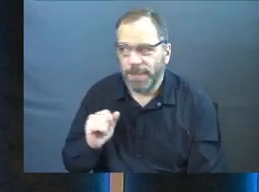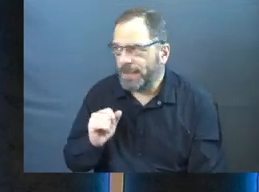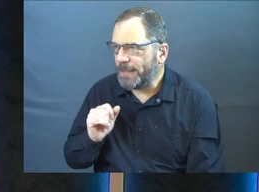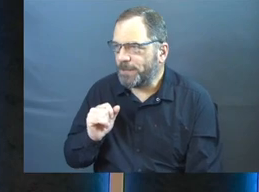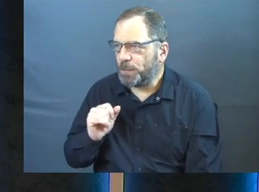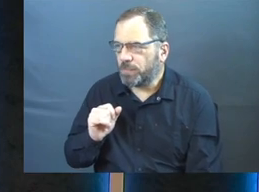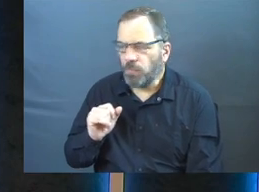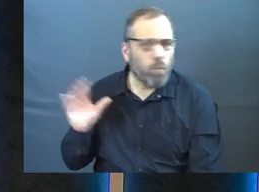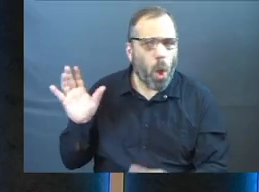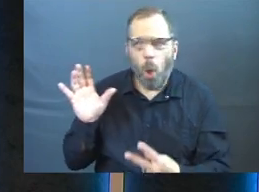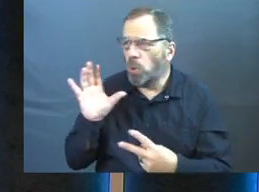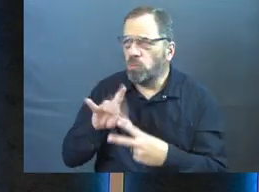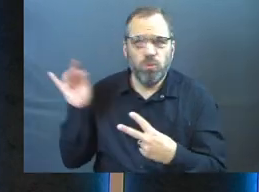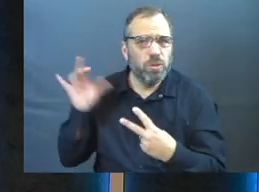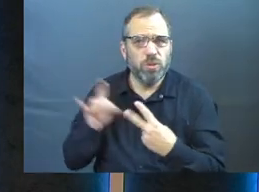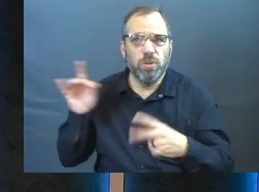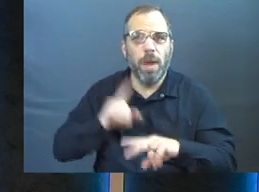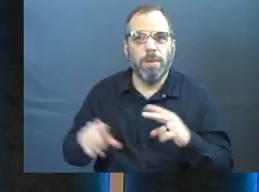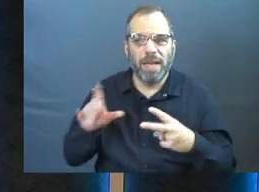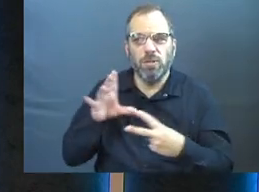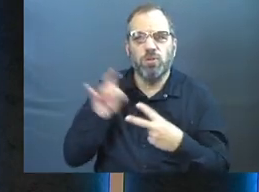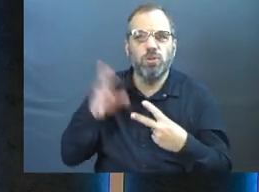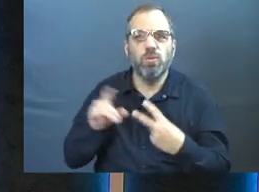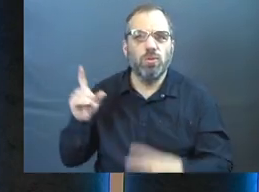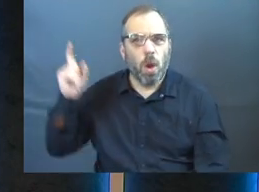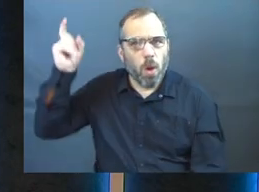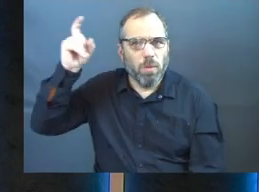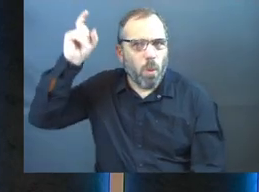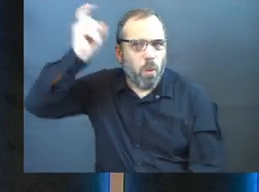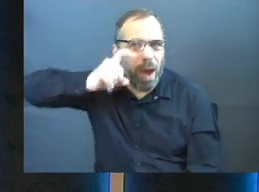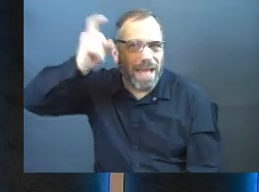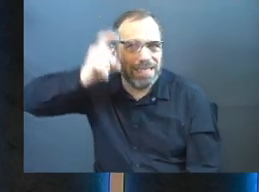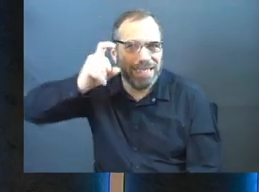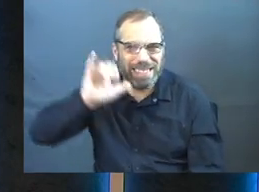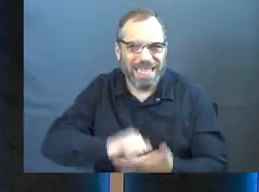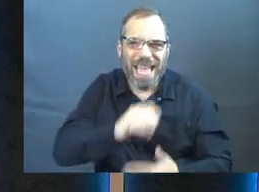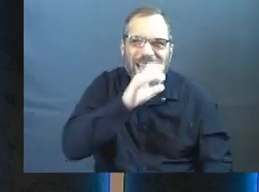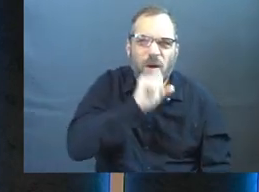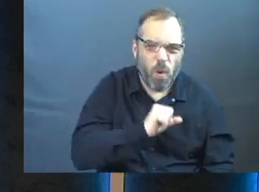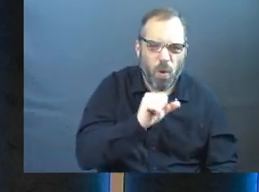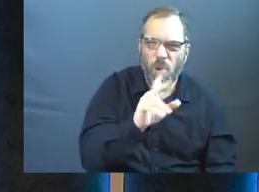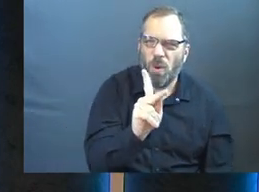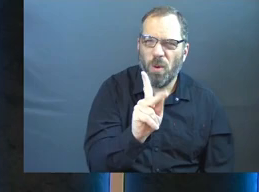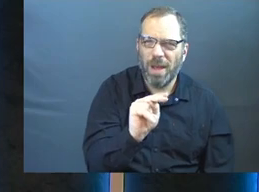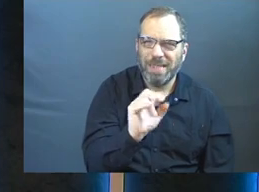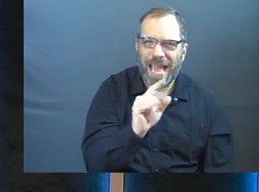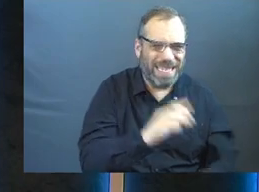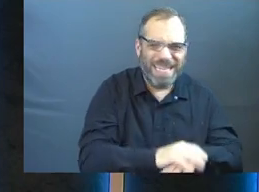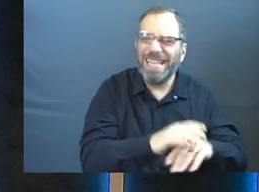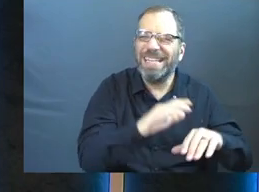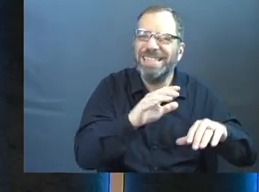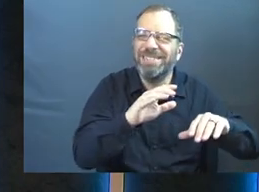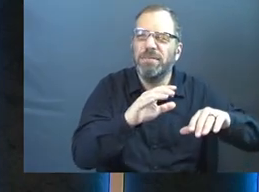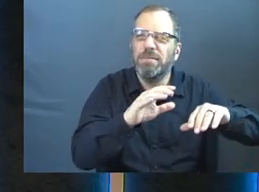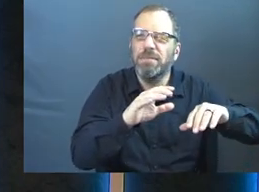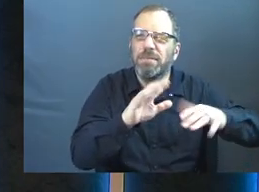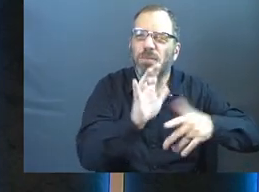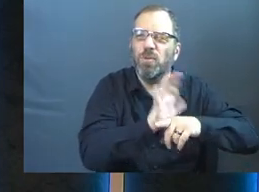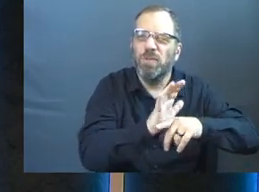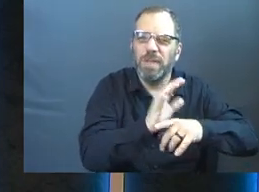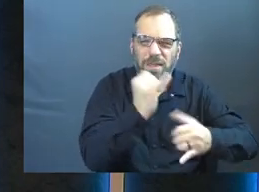because you can choose, but you got to choose wisely. It's like that old knight in Indiana Jones in The Last